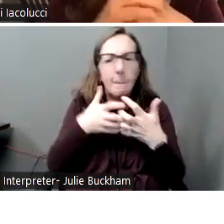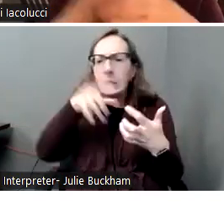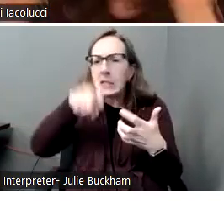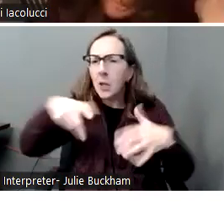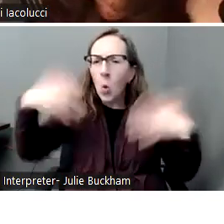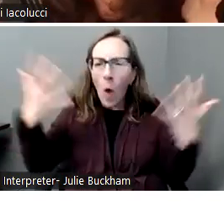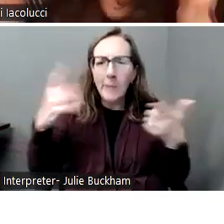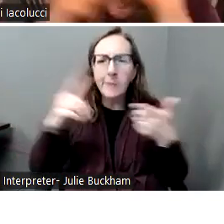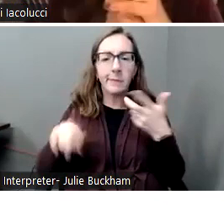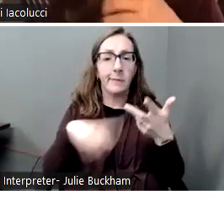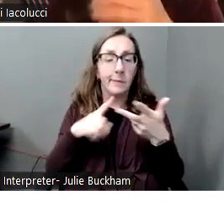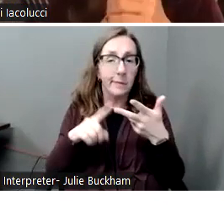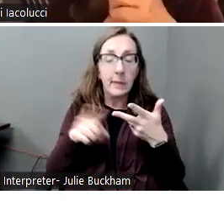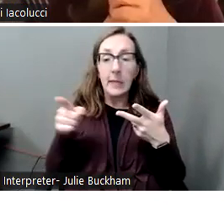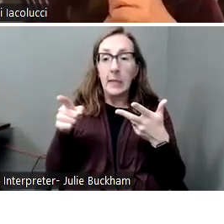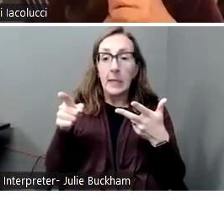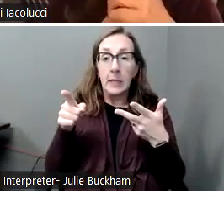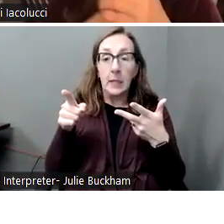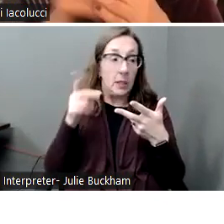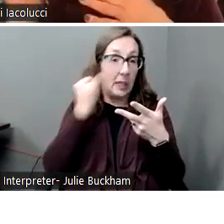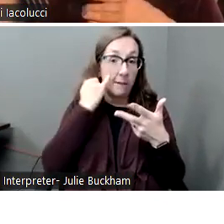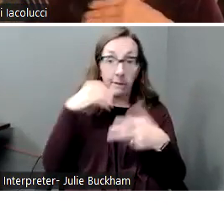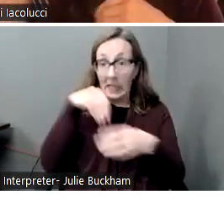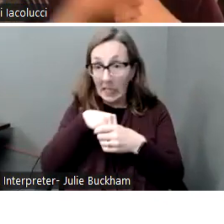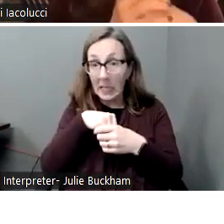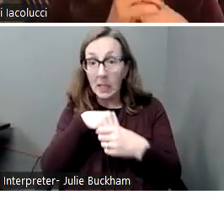to find out if people are in inpatient or whatever,